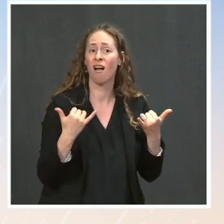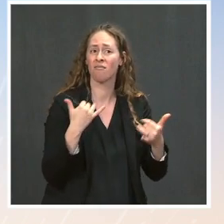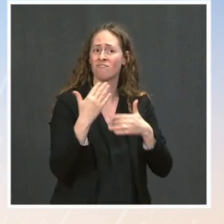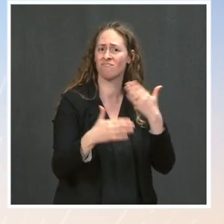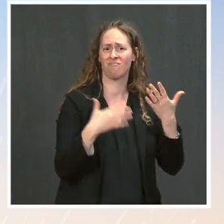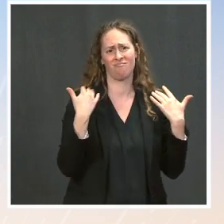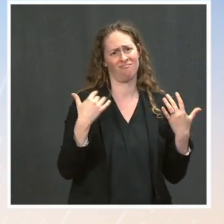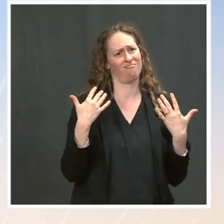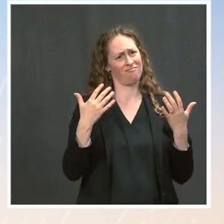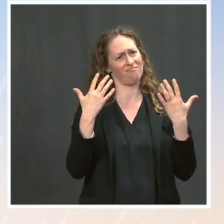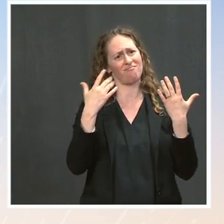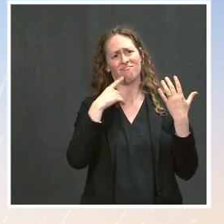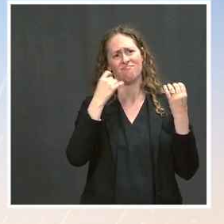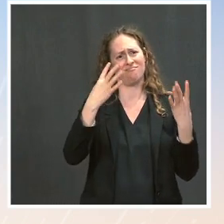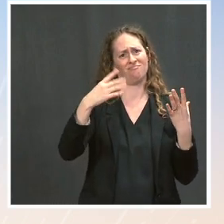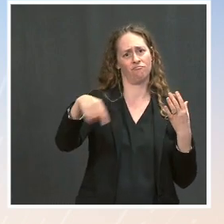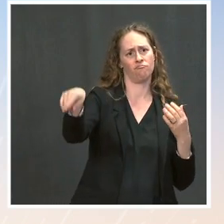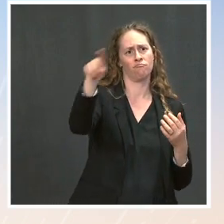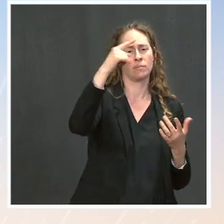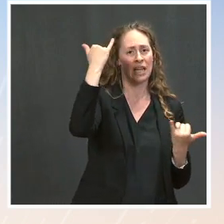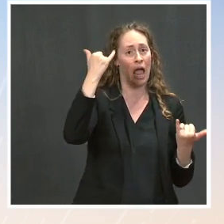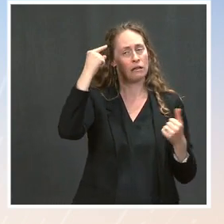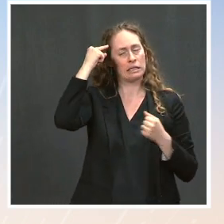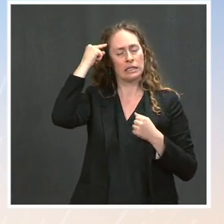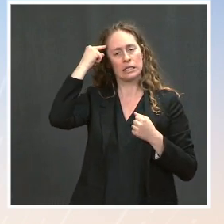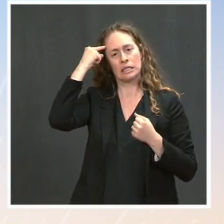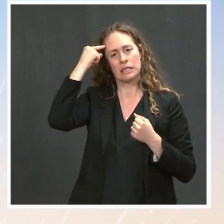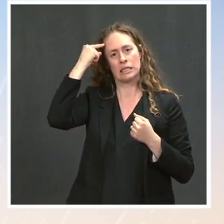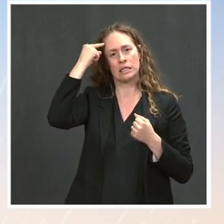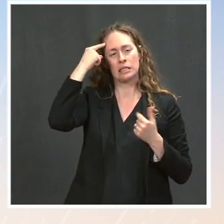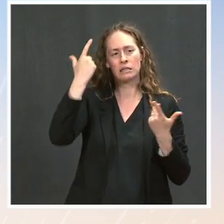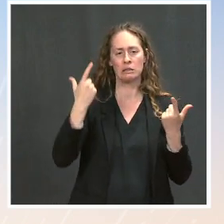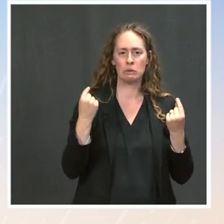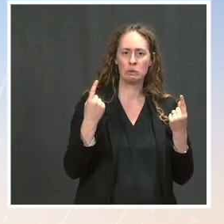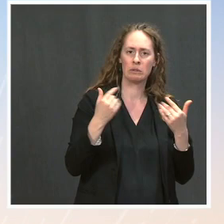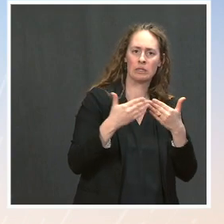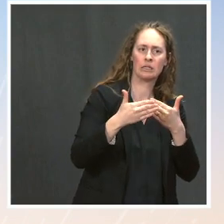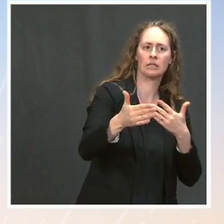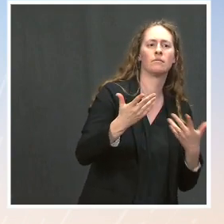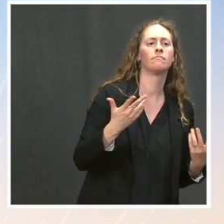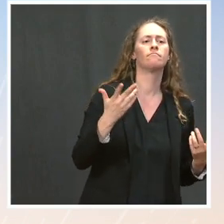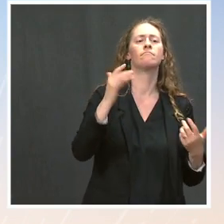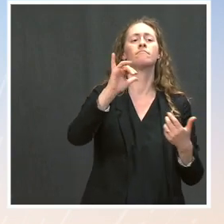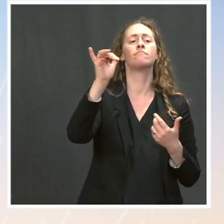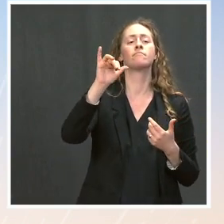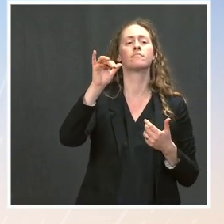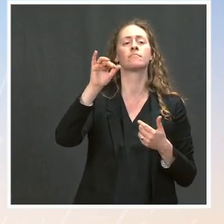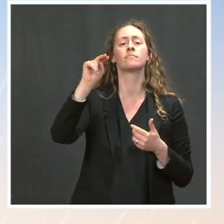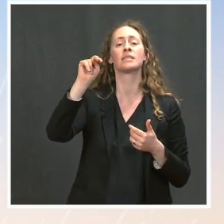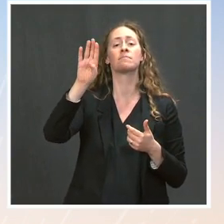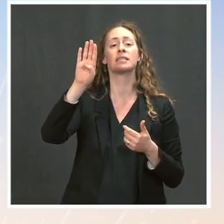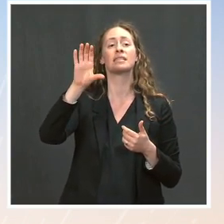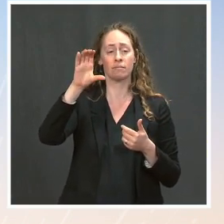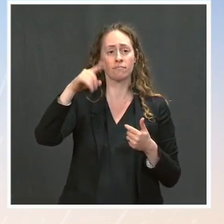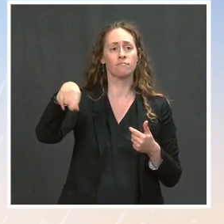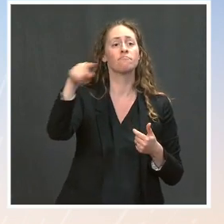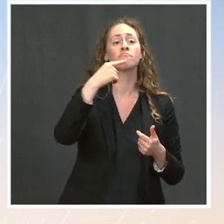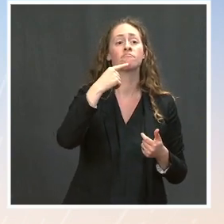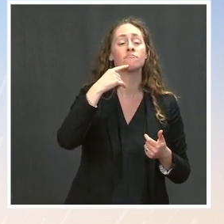of the American public. According to the NBC poll, it was 69%, CBS 65%,